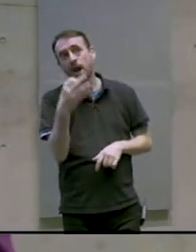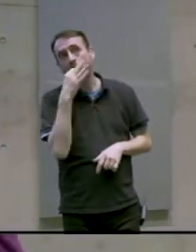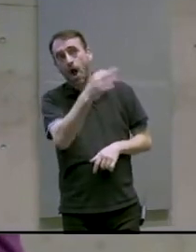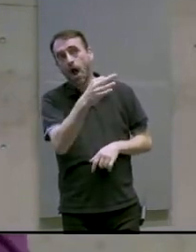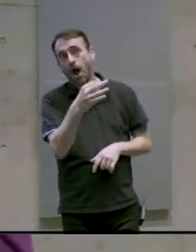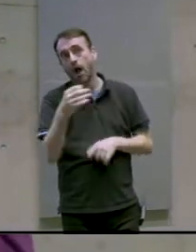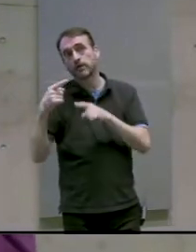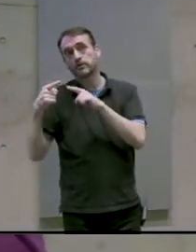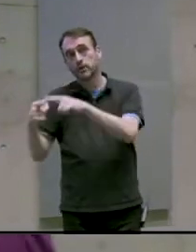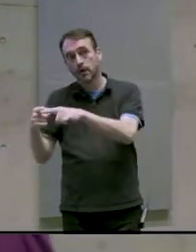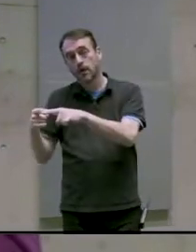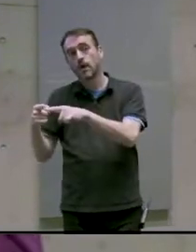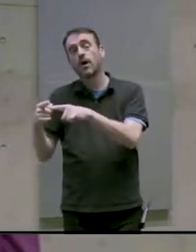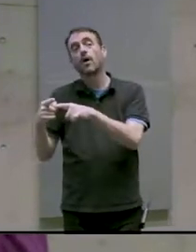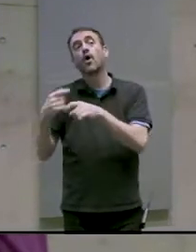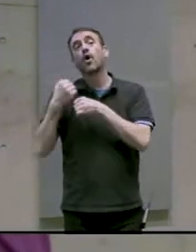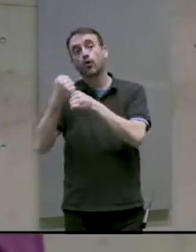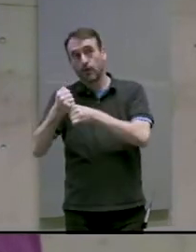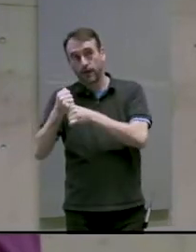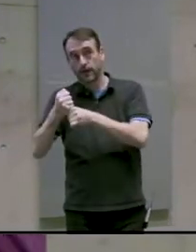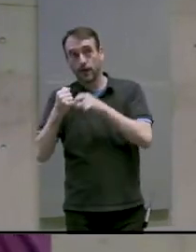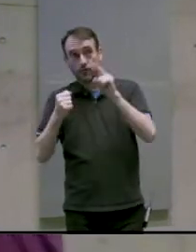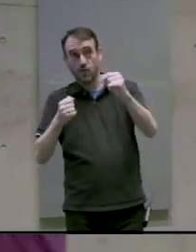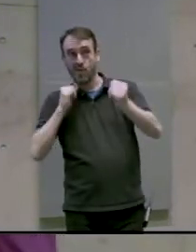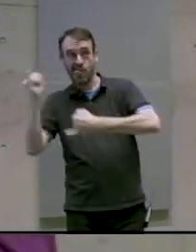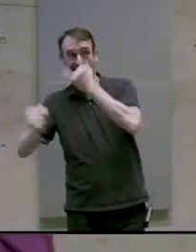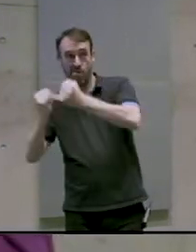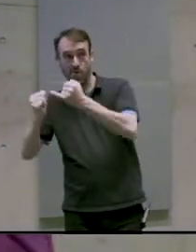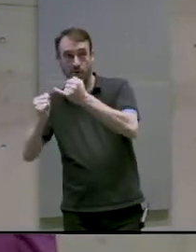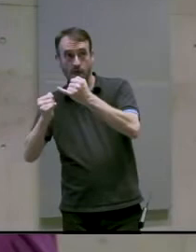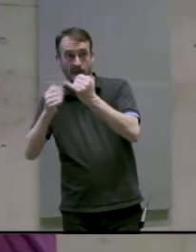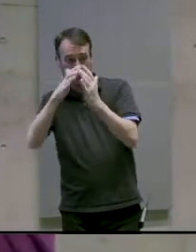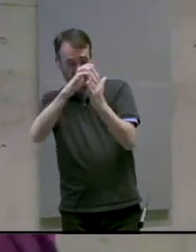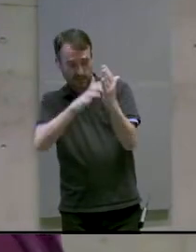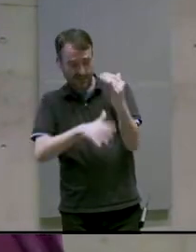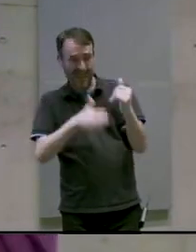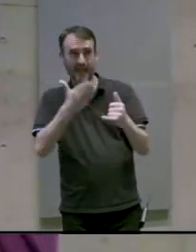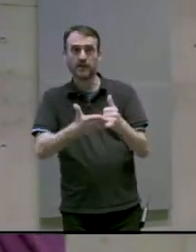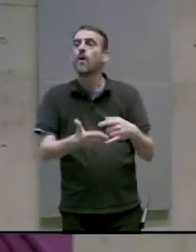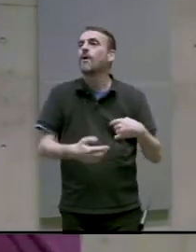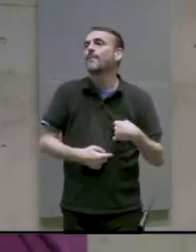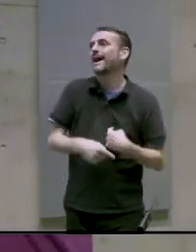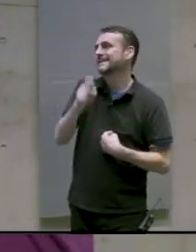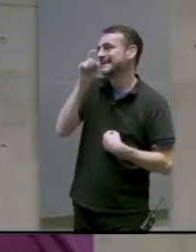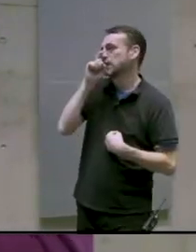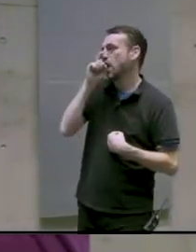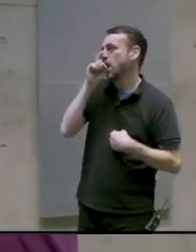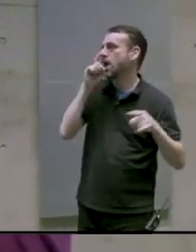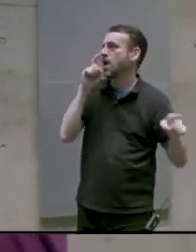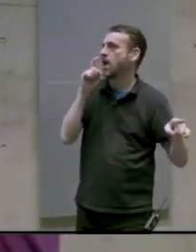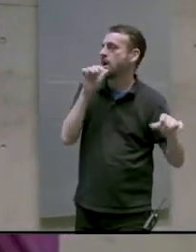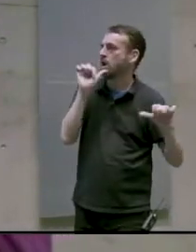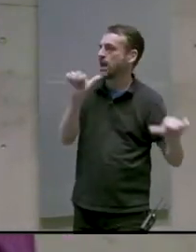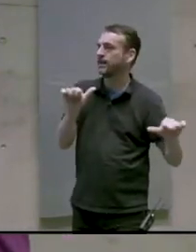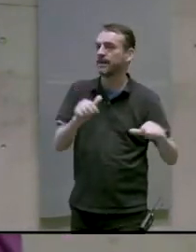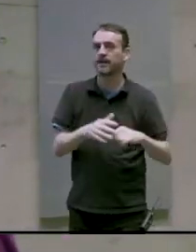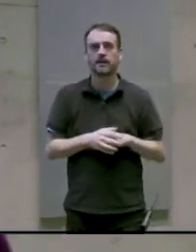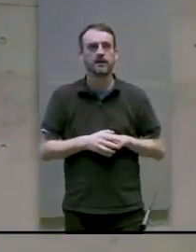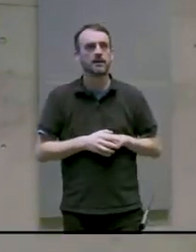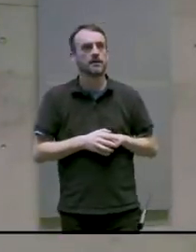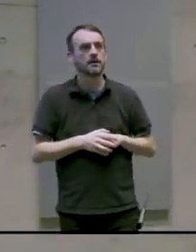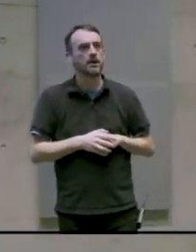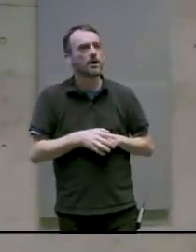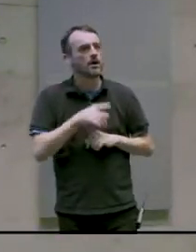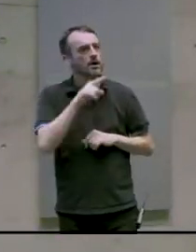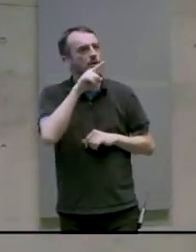review Barbie Horse Riding, you slag it off, but then right at the end said, my younger sister liked it. Well, you wouldn't have ever